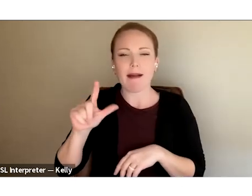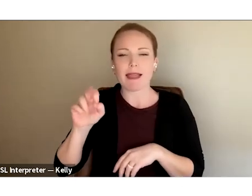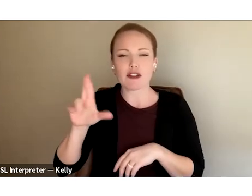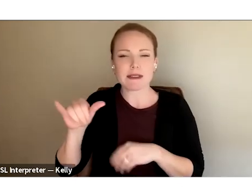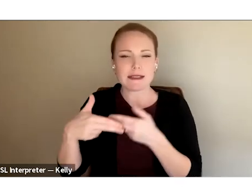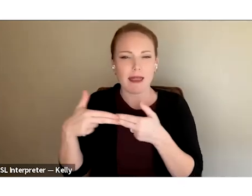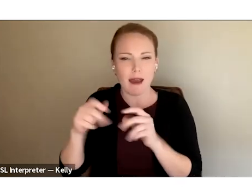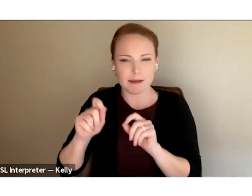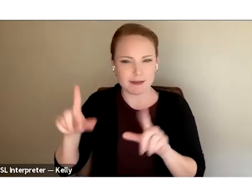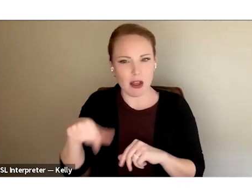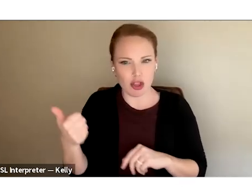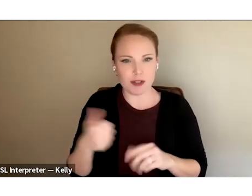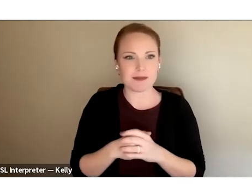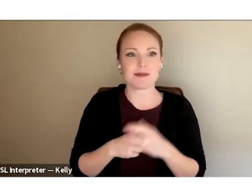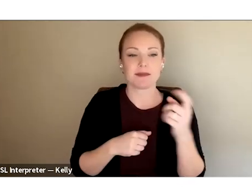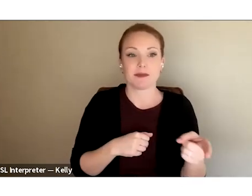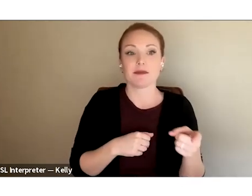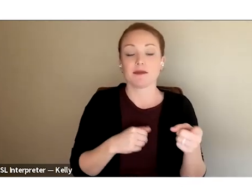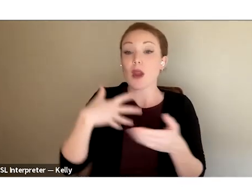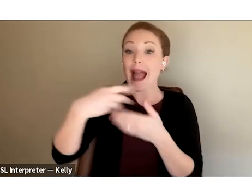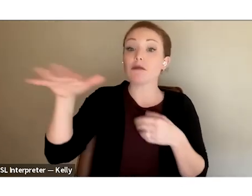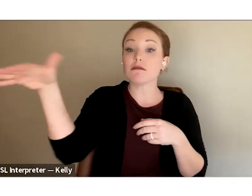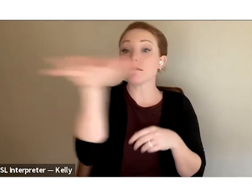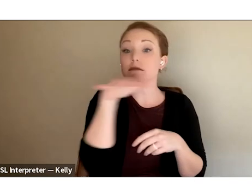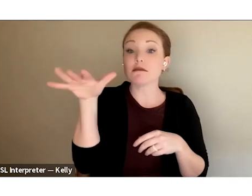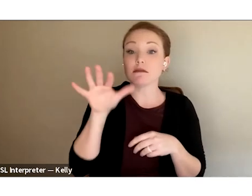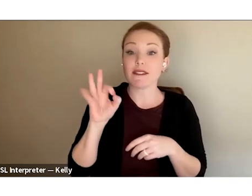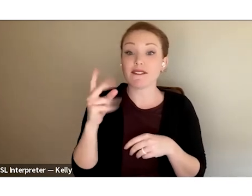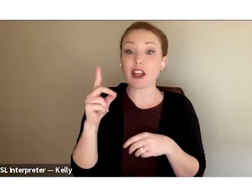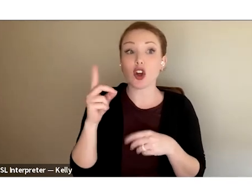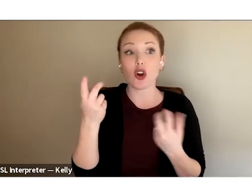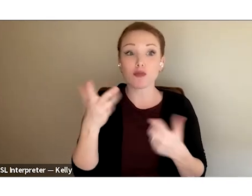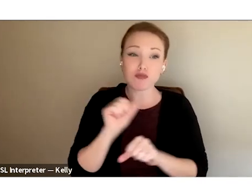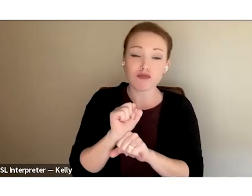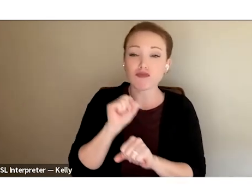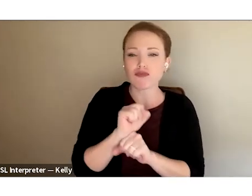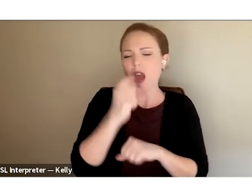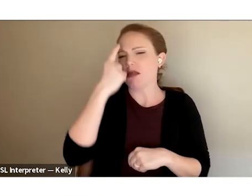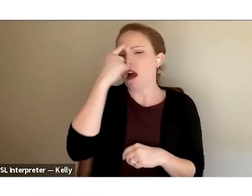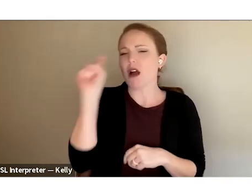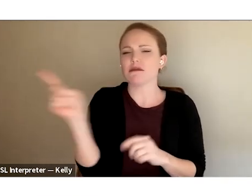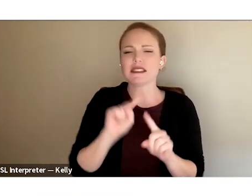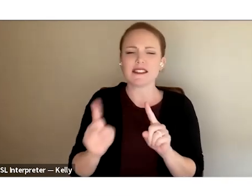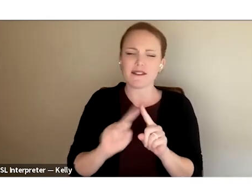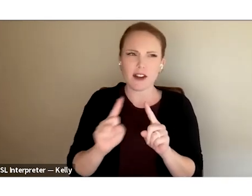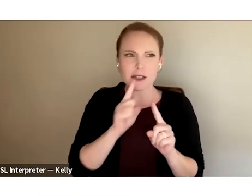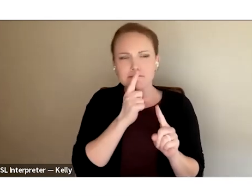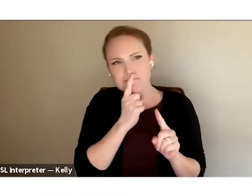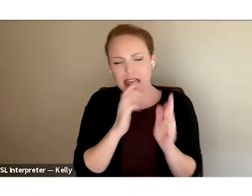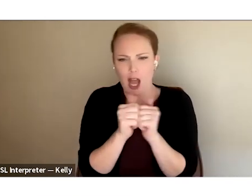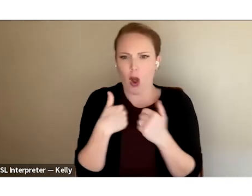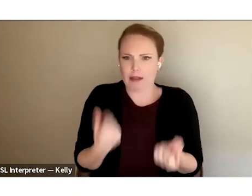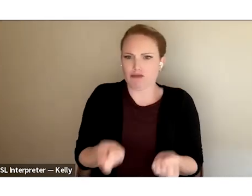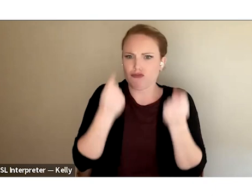So surveying the field, I thought about ways that I understood this